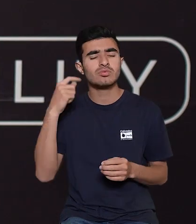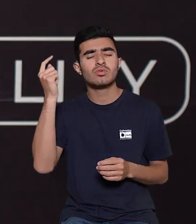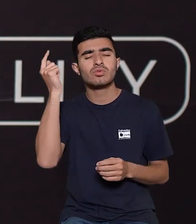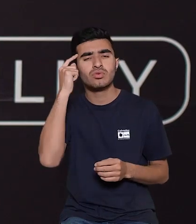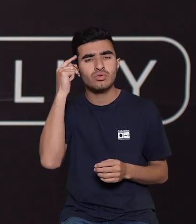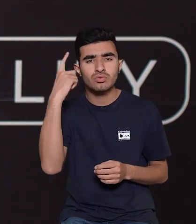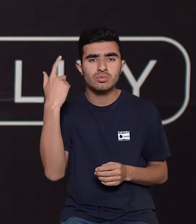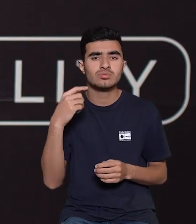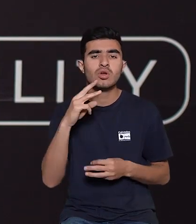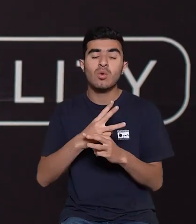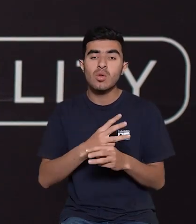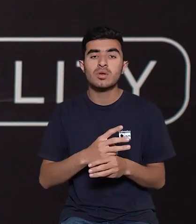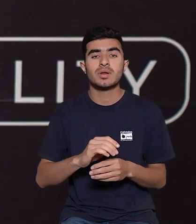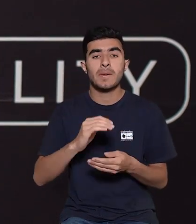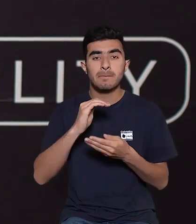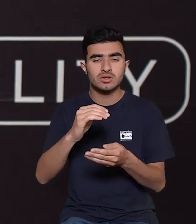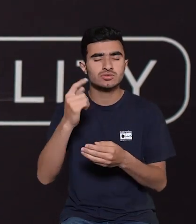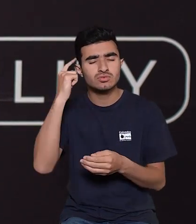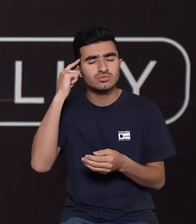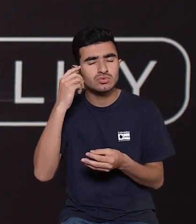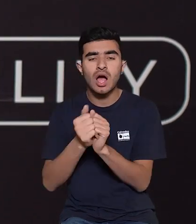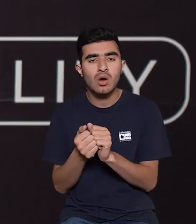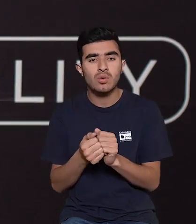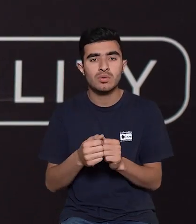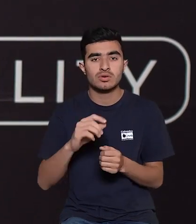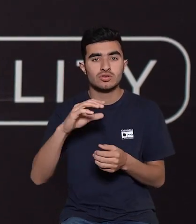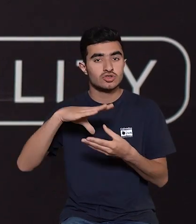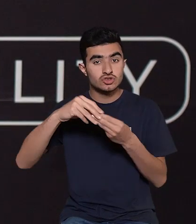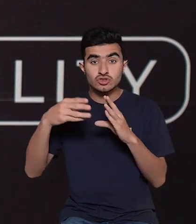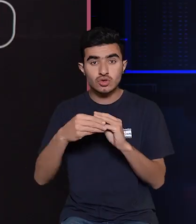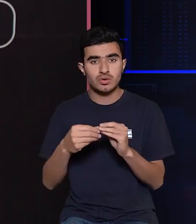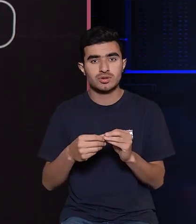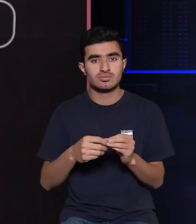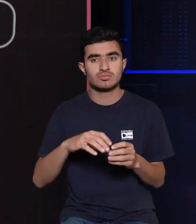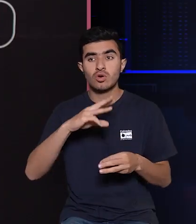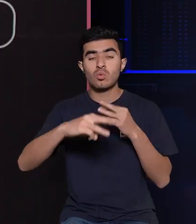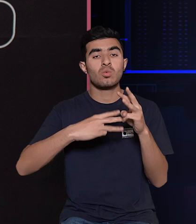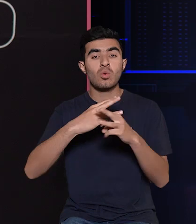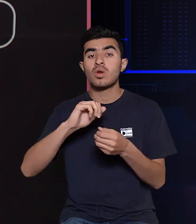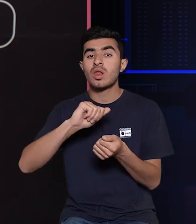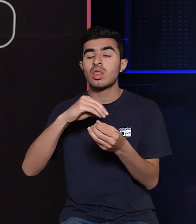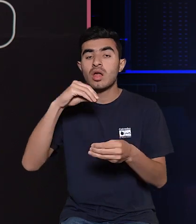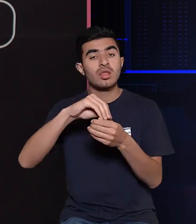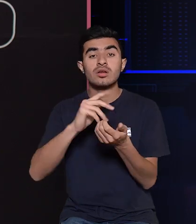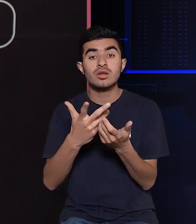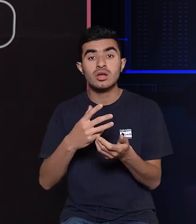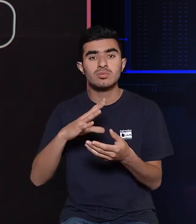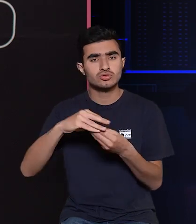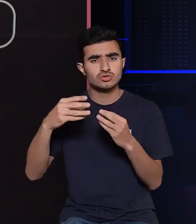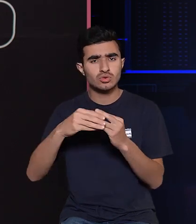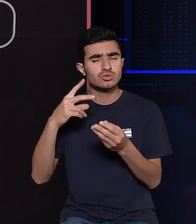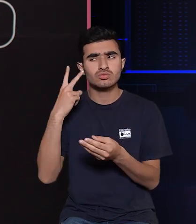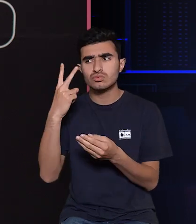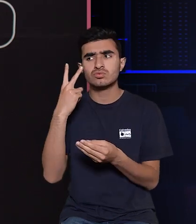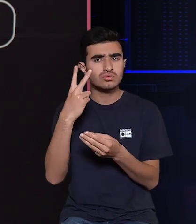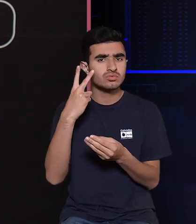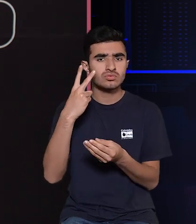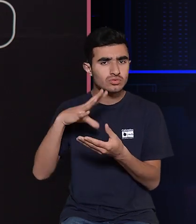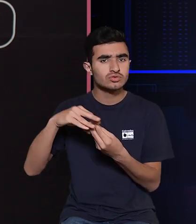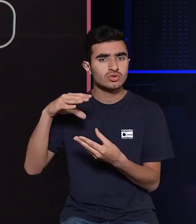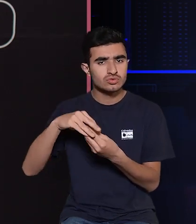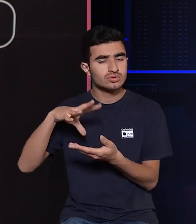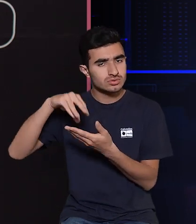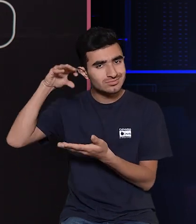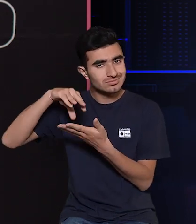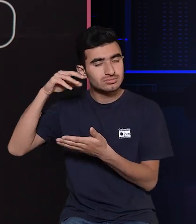The world comes to a child in the shape of stories. The child hears a story about what the world is like, and then the child goes